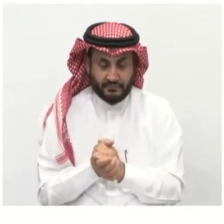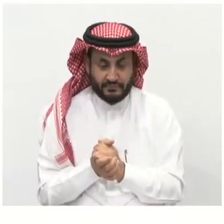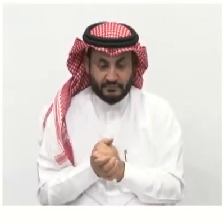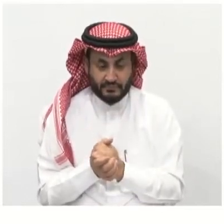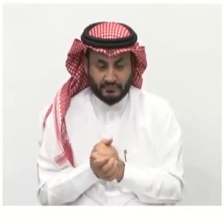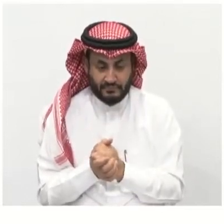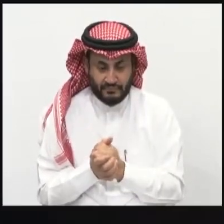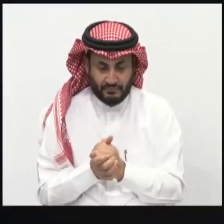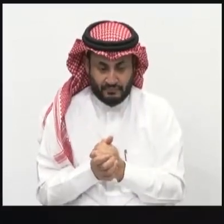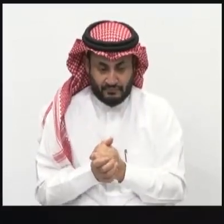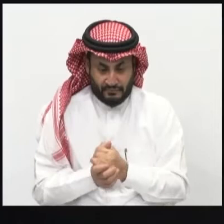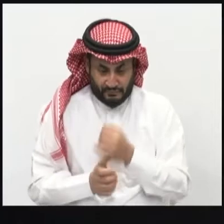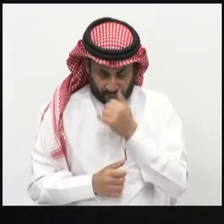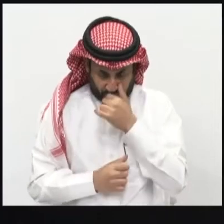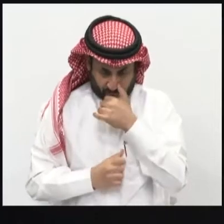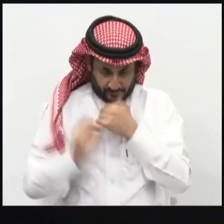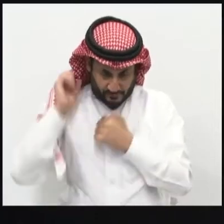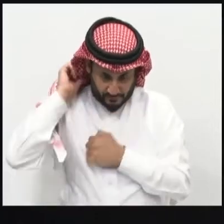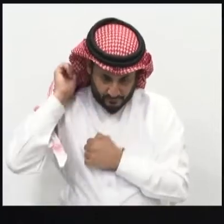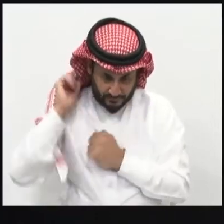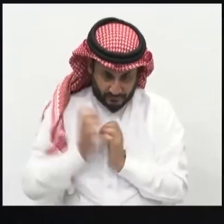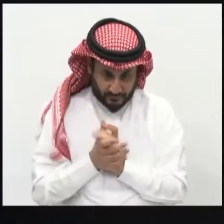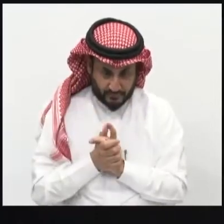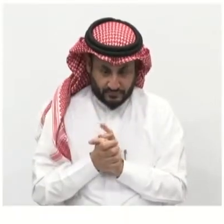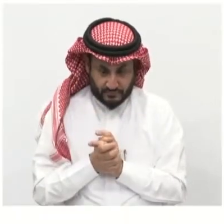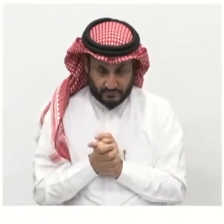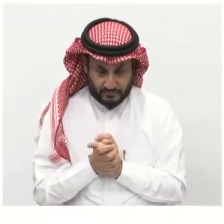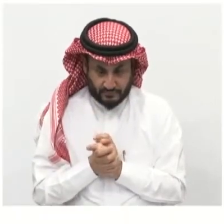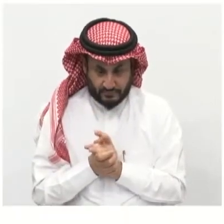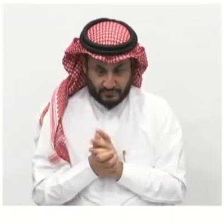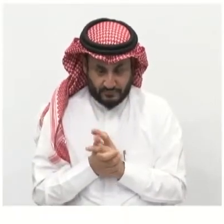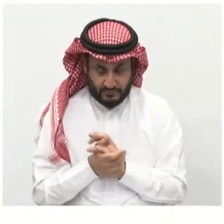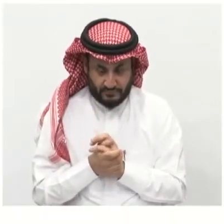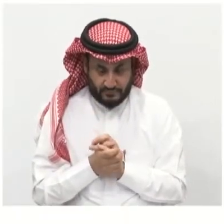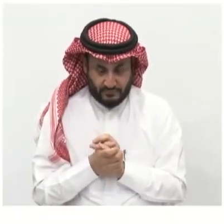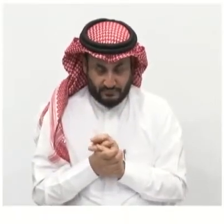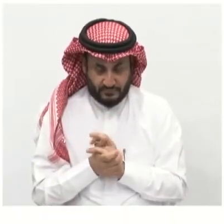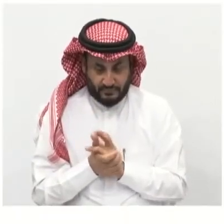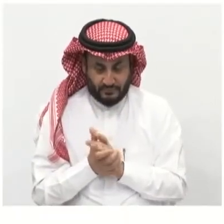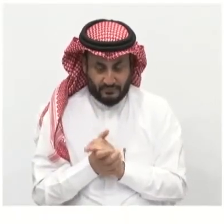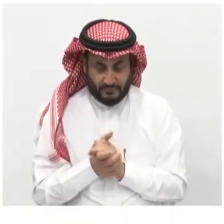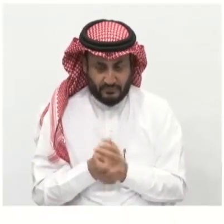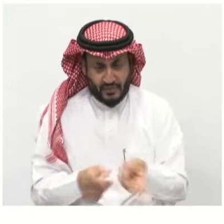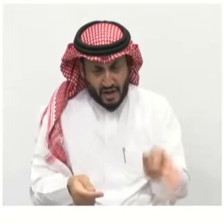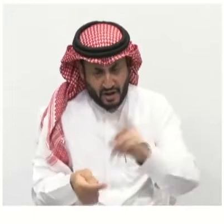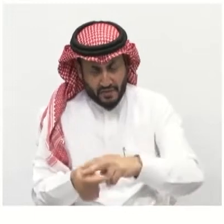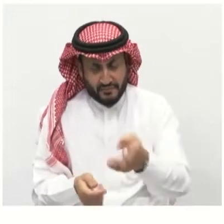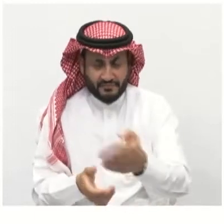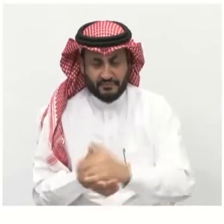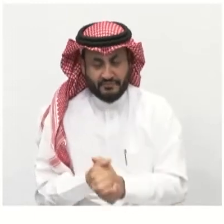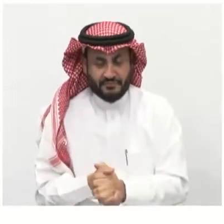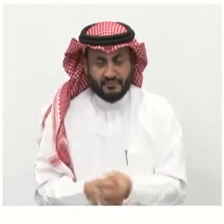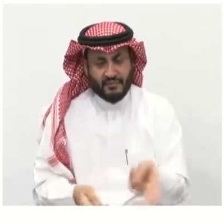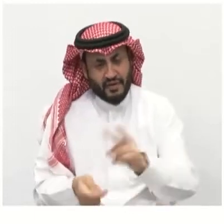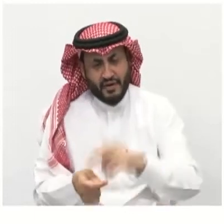Okay, so now we're ready to read what we just heard. Okay, or maybe we want to listen to this one more time.